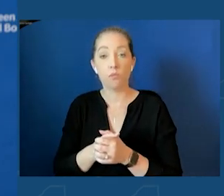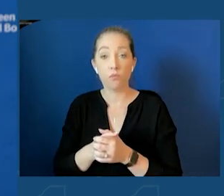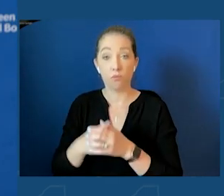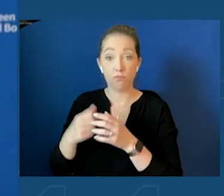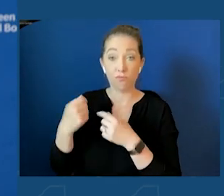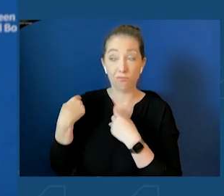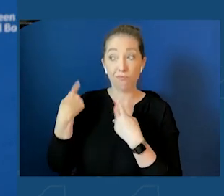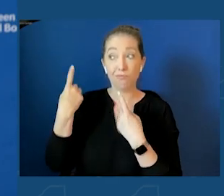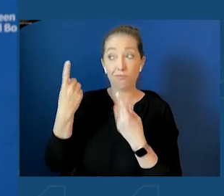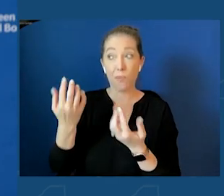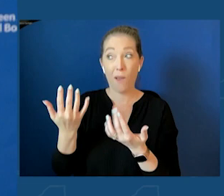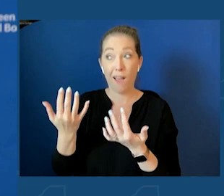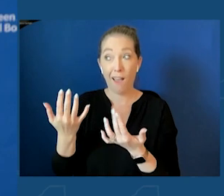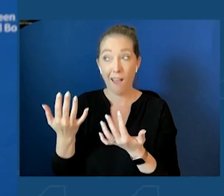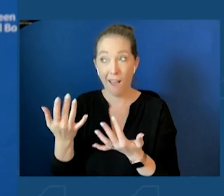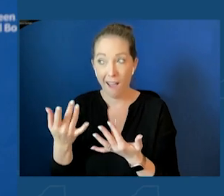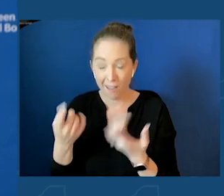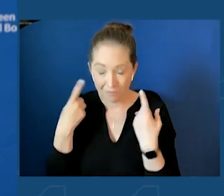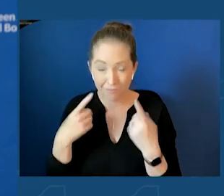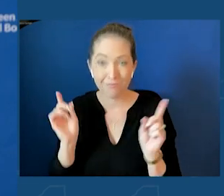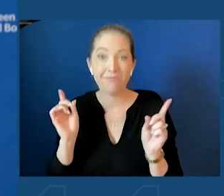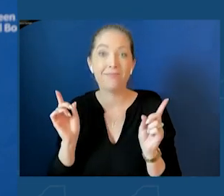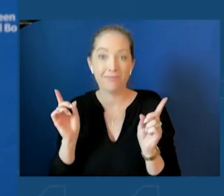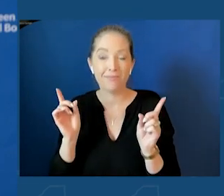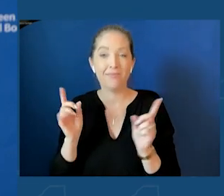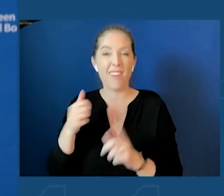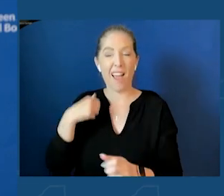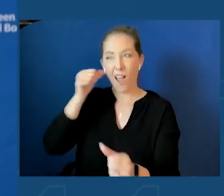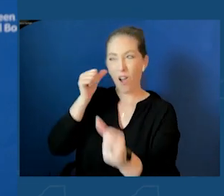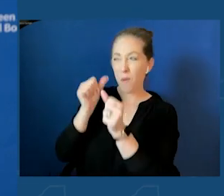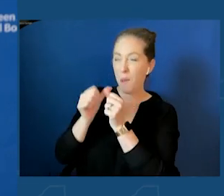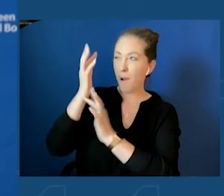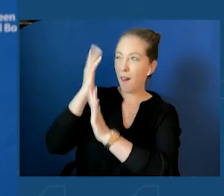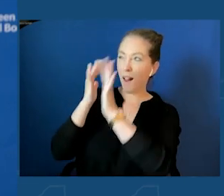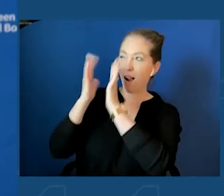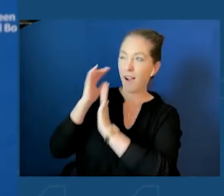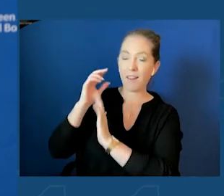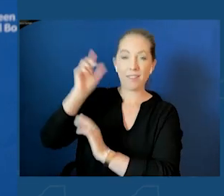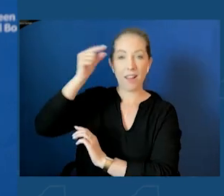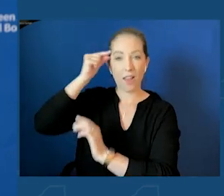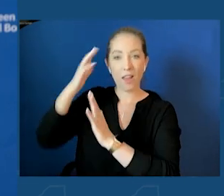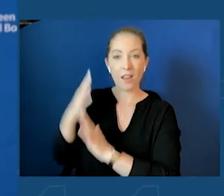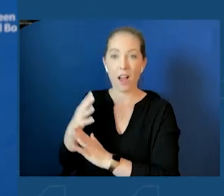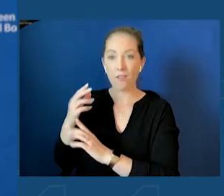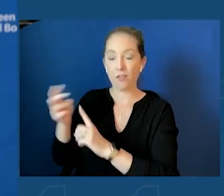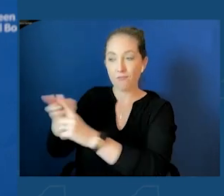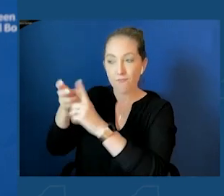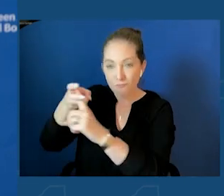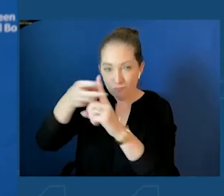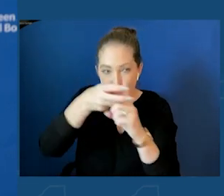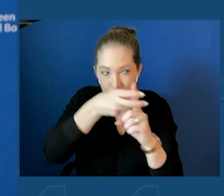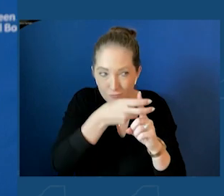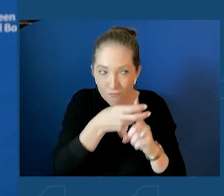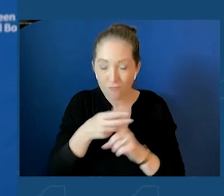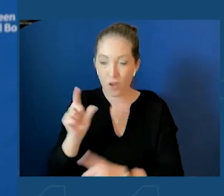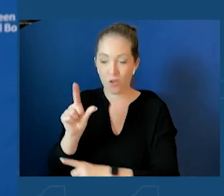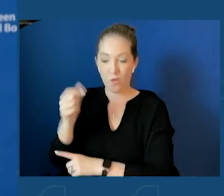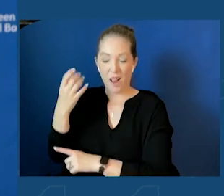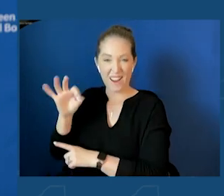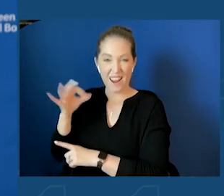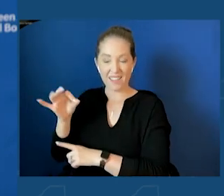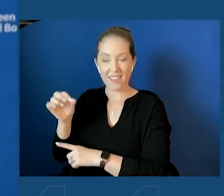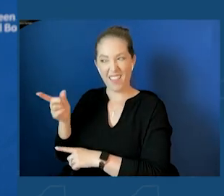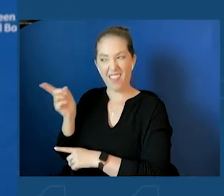I remember when the governor pulled us together in the Capitol in 2019 when you were lieutenant governor, really to sit around